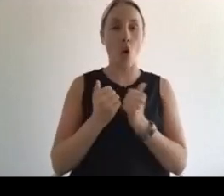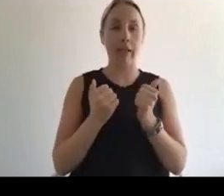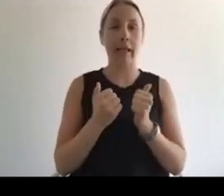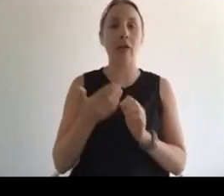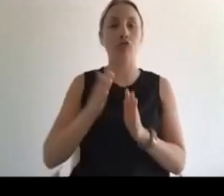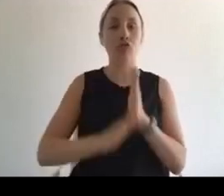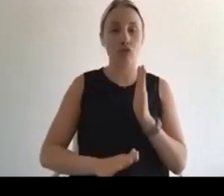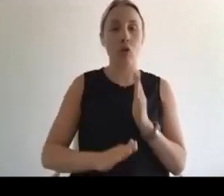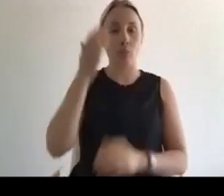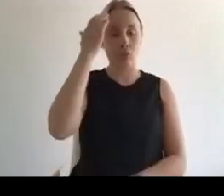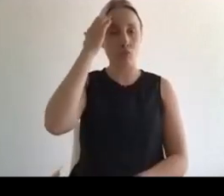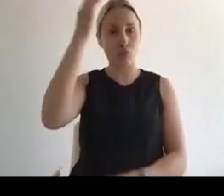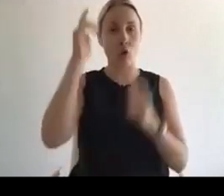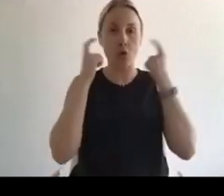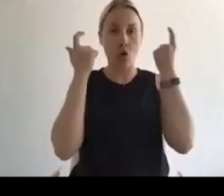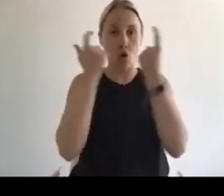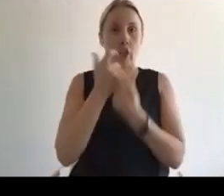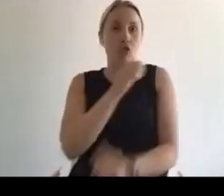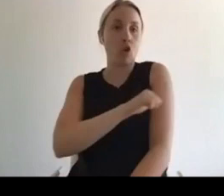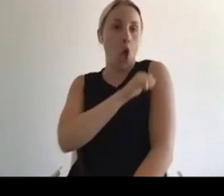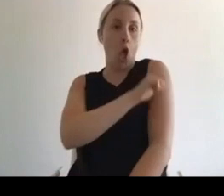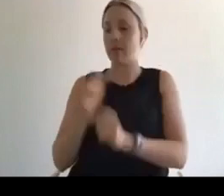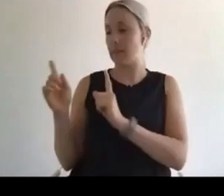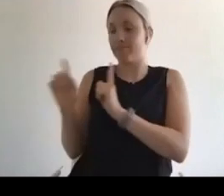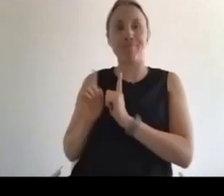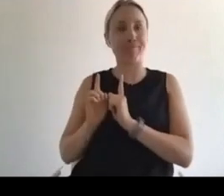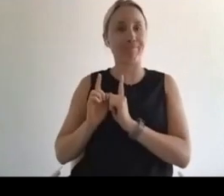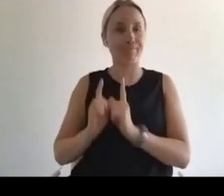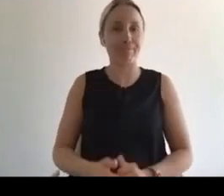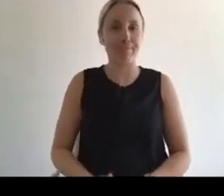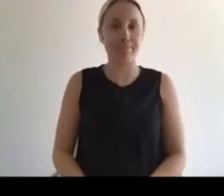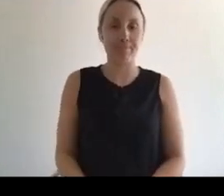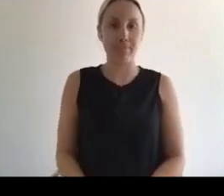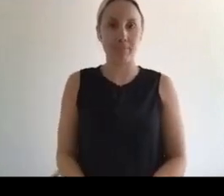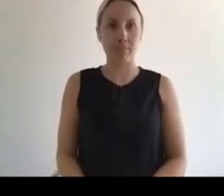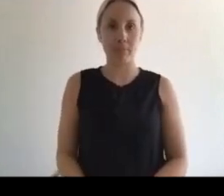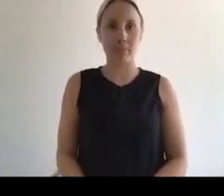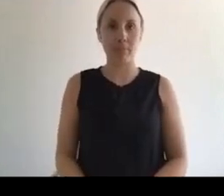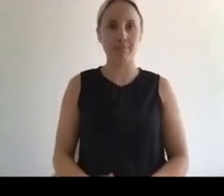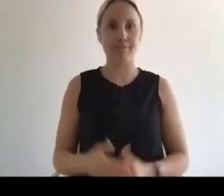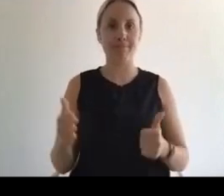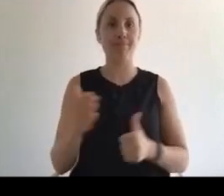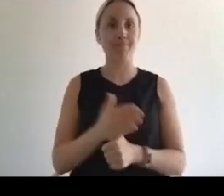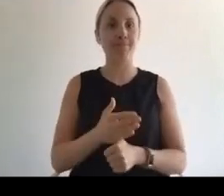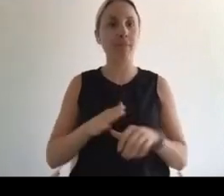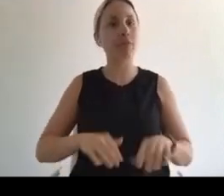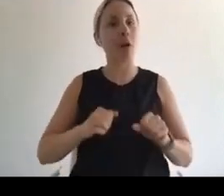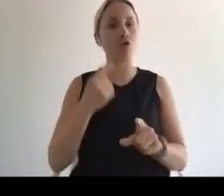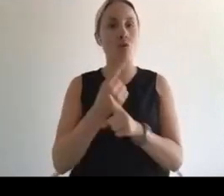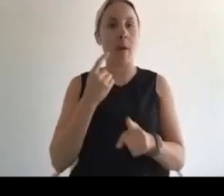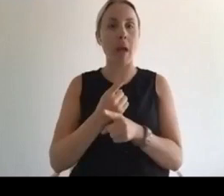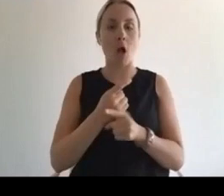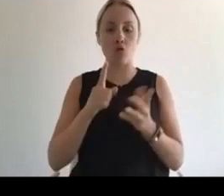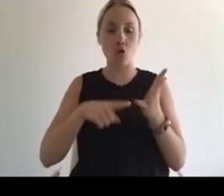Nursing. What I wanted to start with was talking about the gender pay gap in the UK, which according